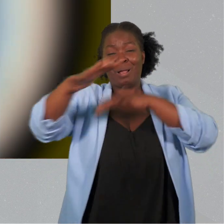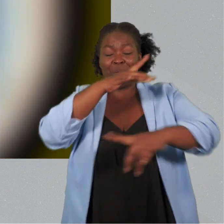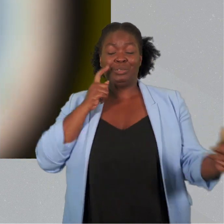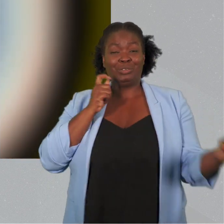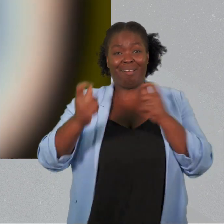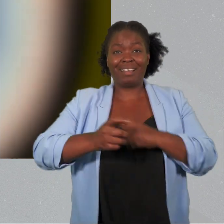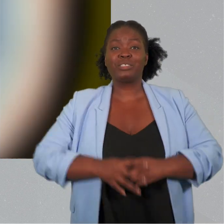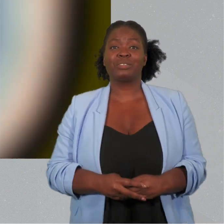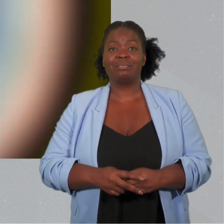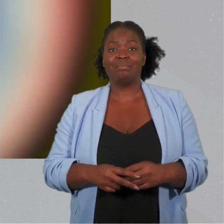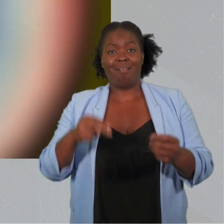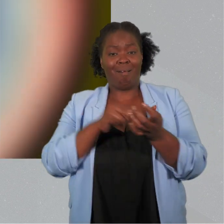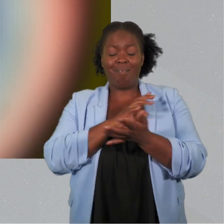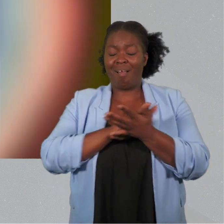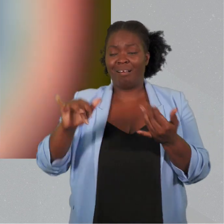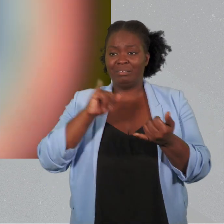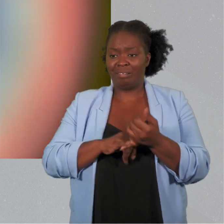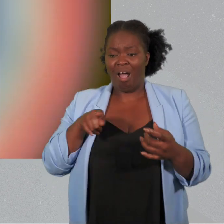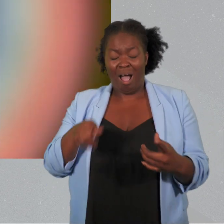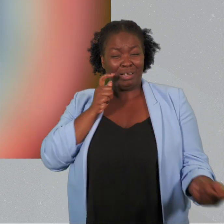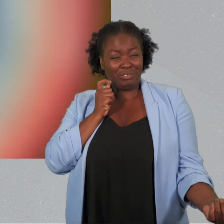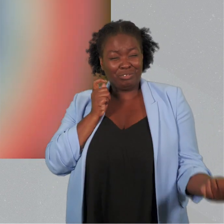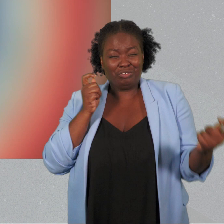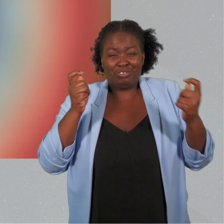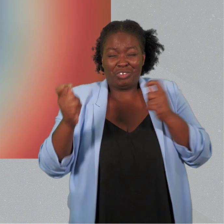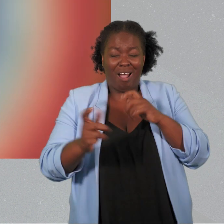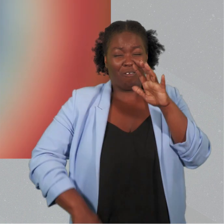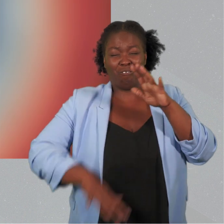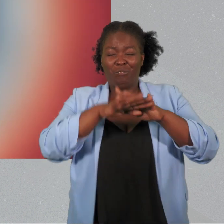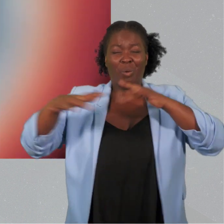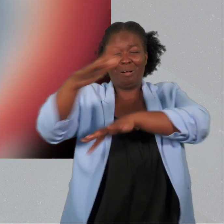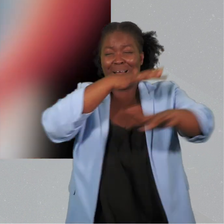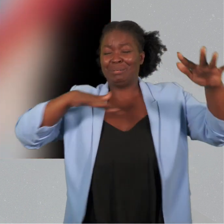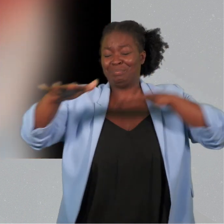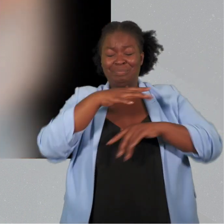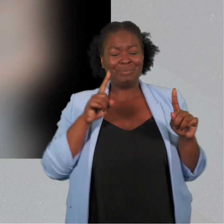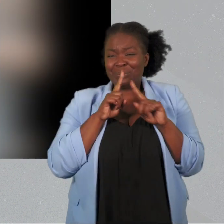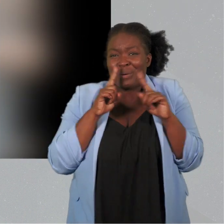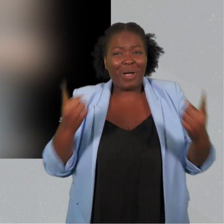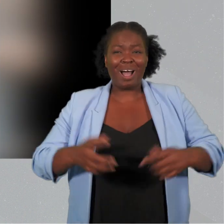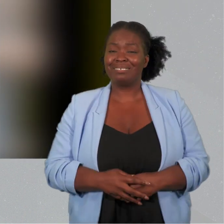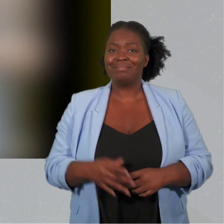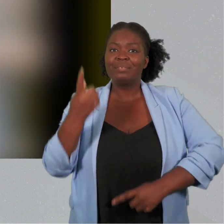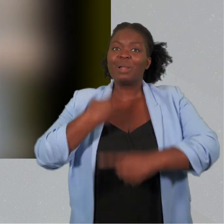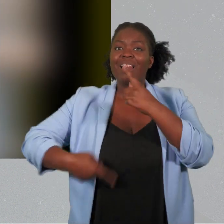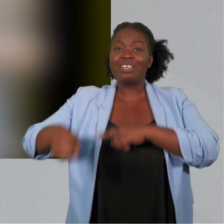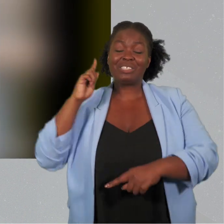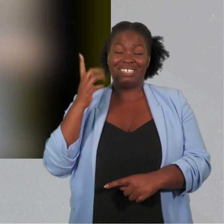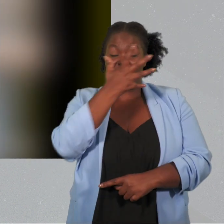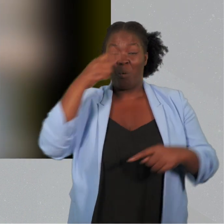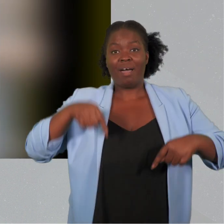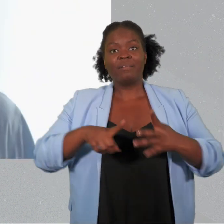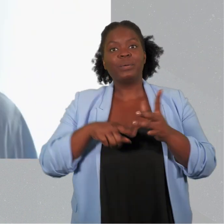The NHS cannot adapt to the full scale of climate change. Just last year during the heat wave